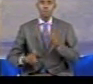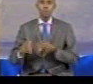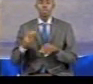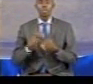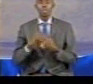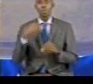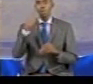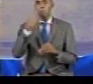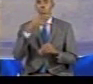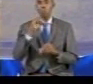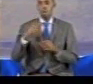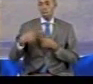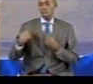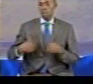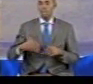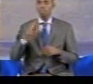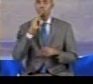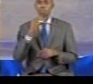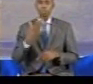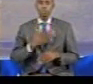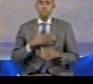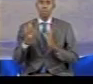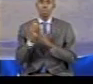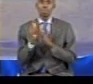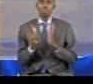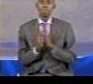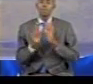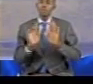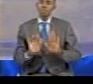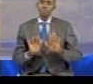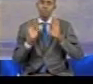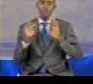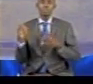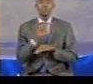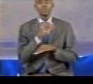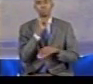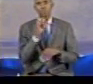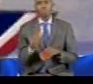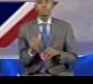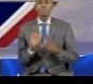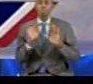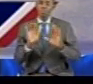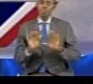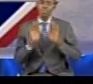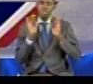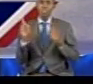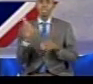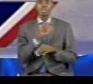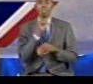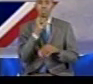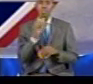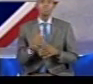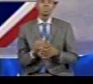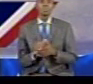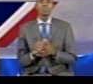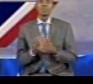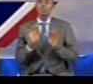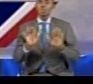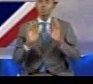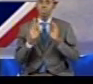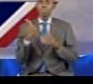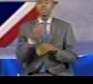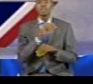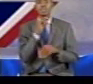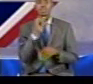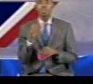heart is my law, fear ye not. Fear ye not. Fear ye not the